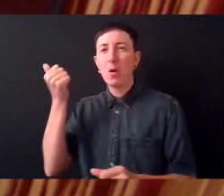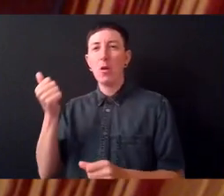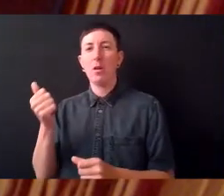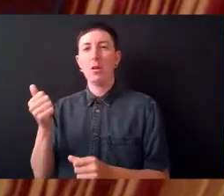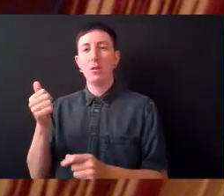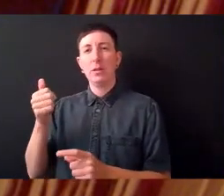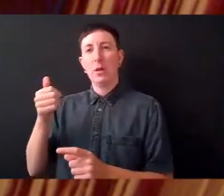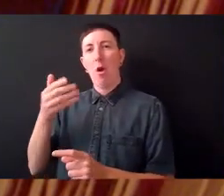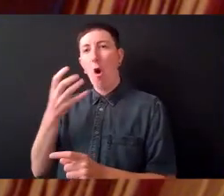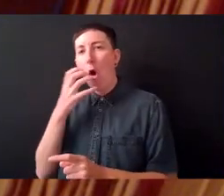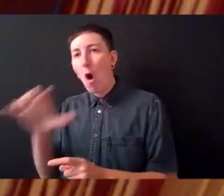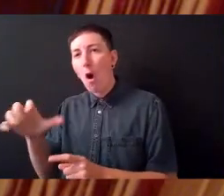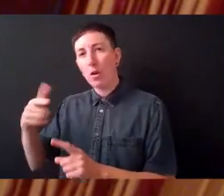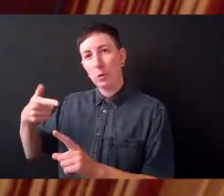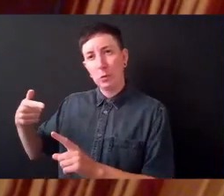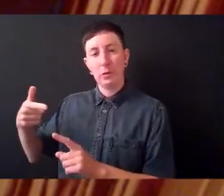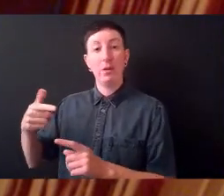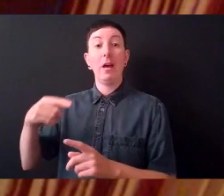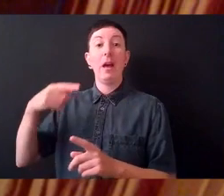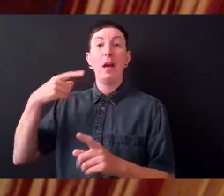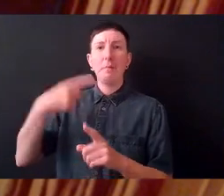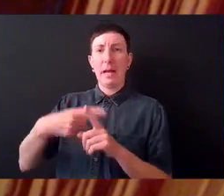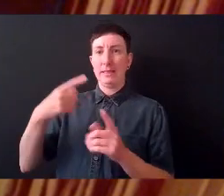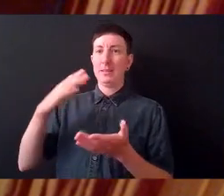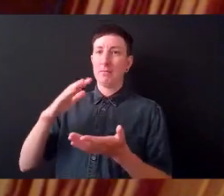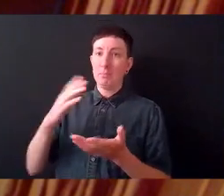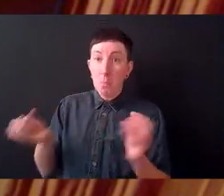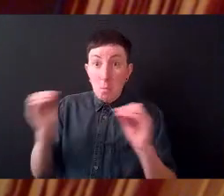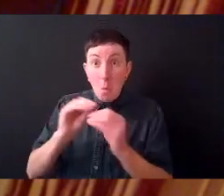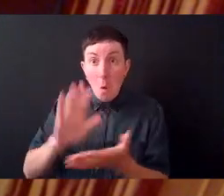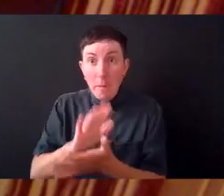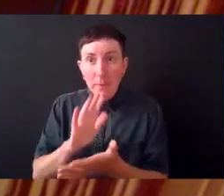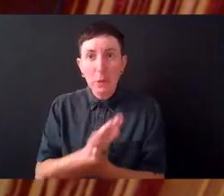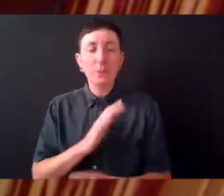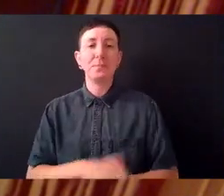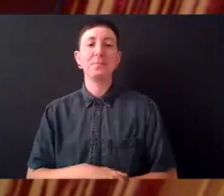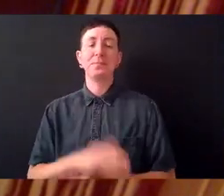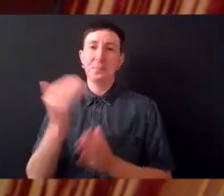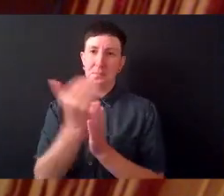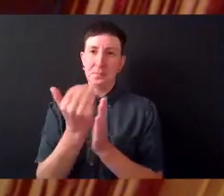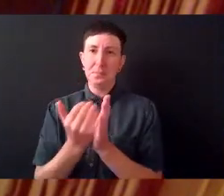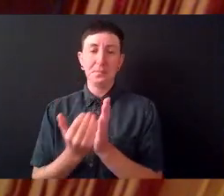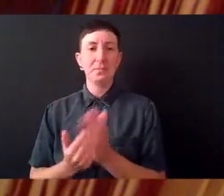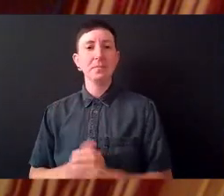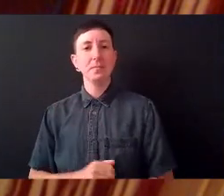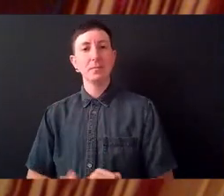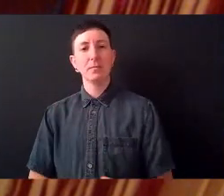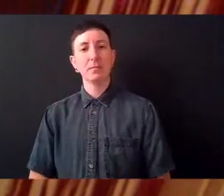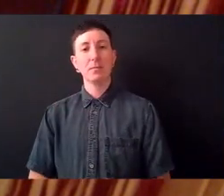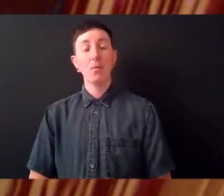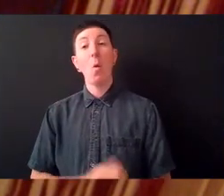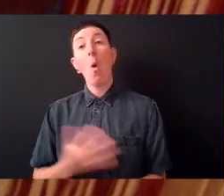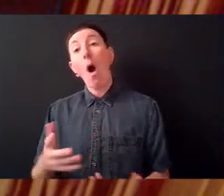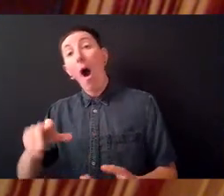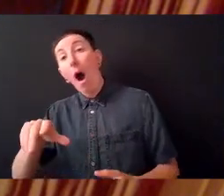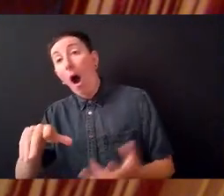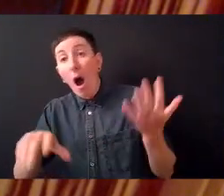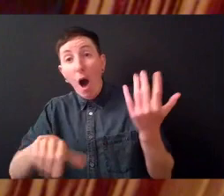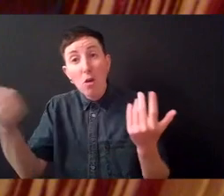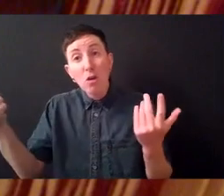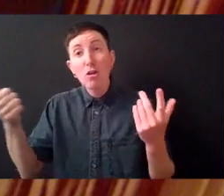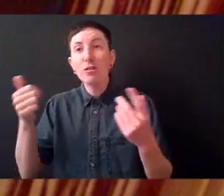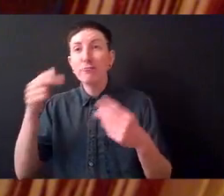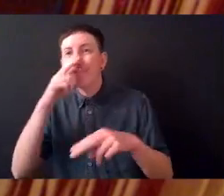guessing that it's super important. And lastly, you want some just extra craft things that you might have lying around your house.